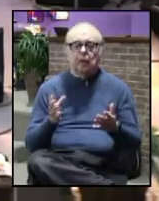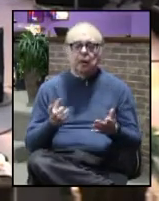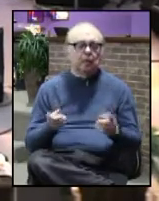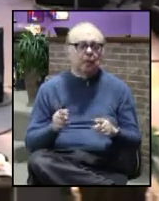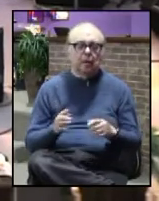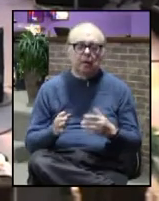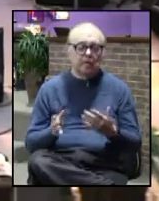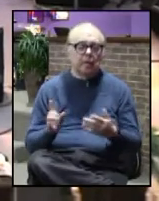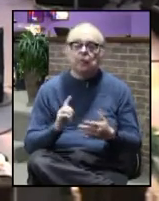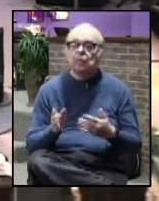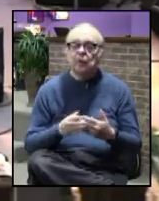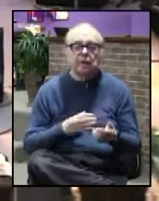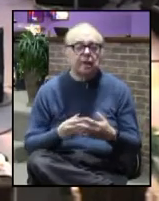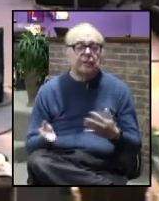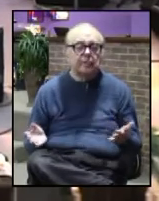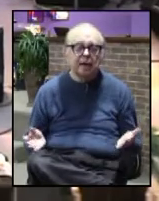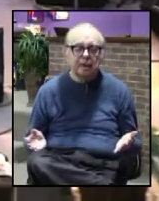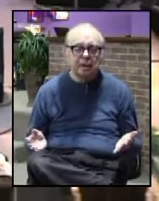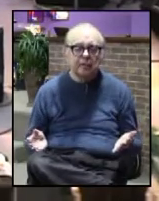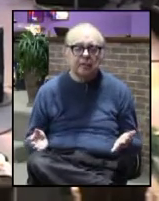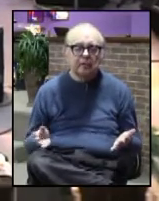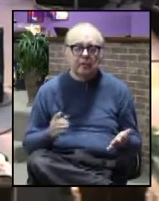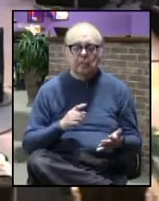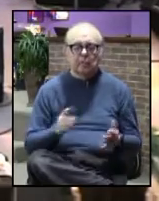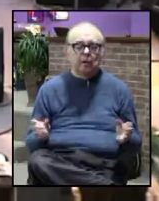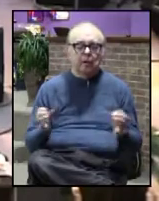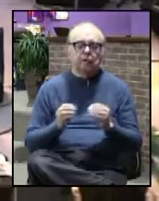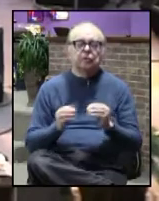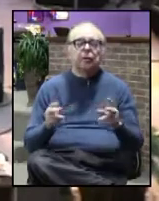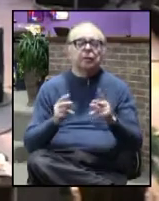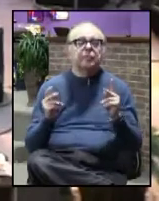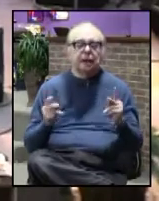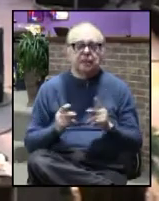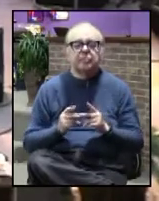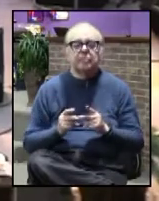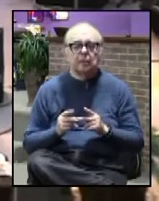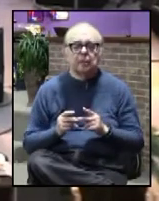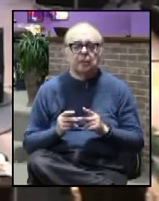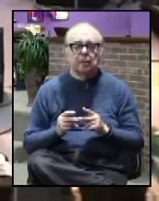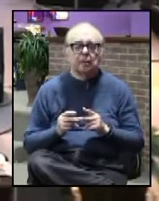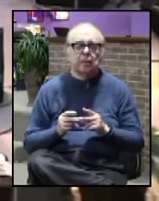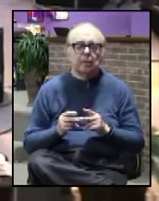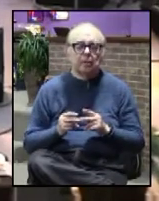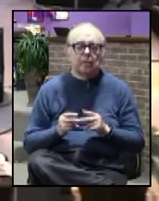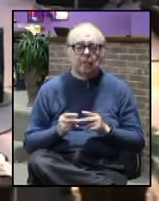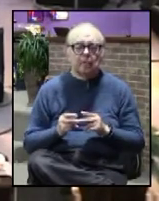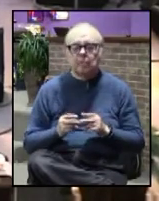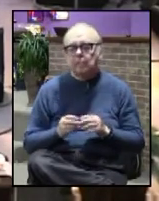whenever, and wherever. There is no place.